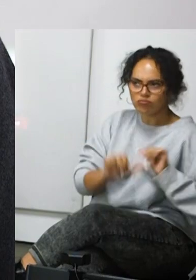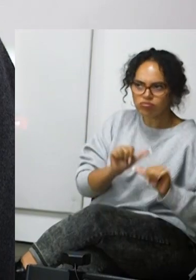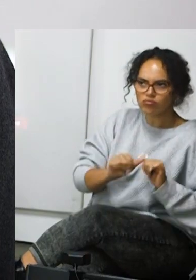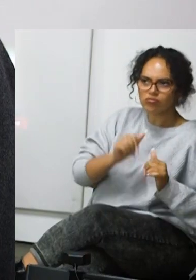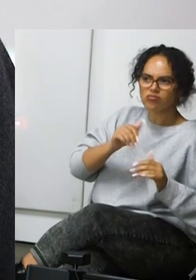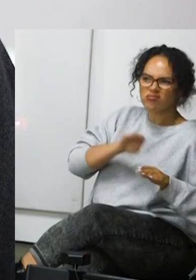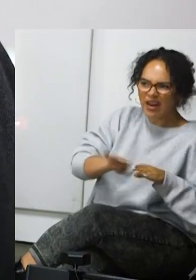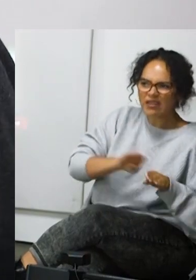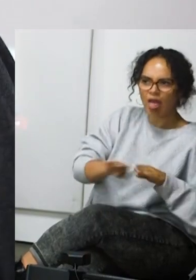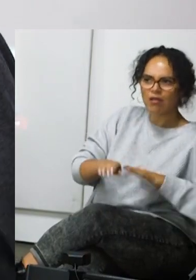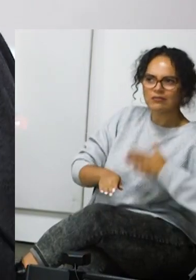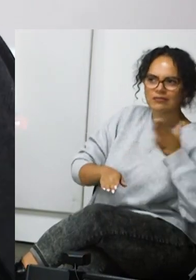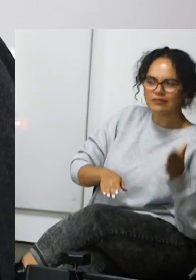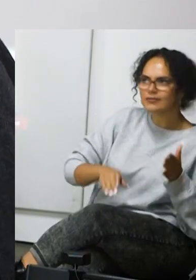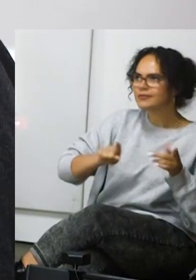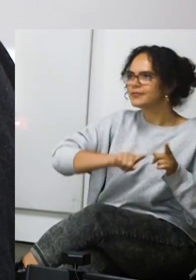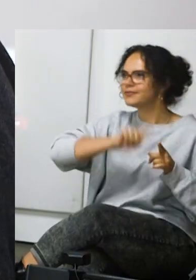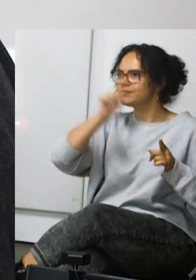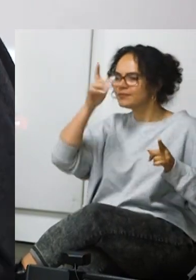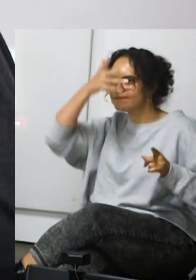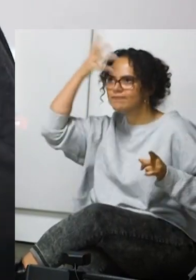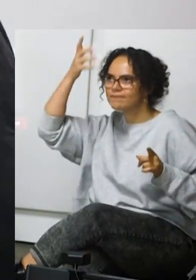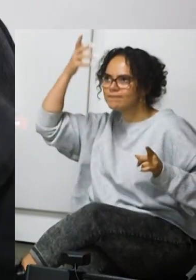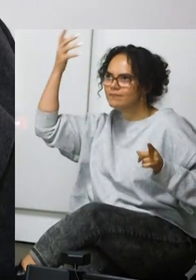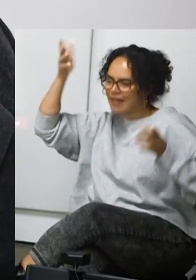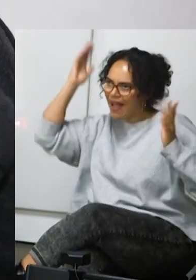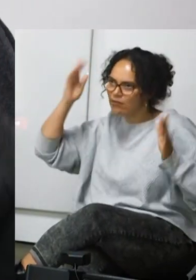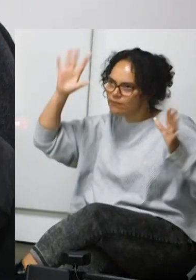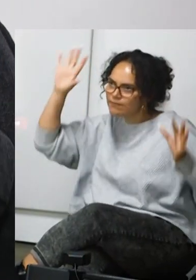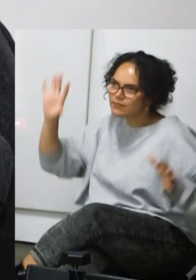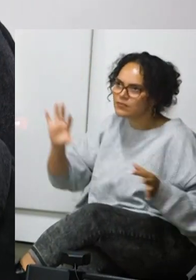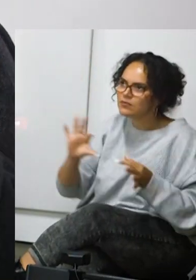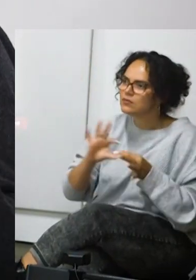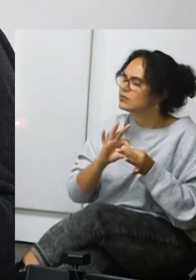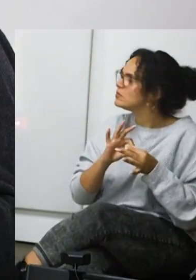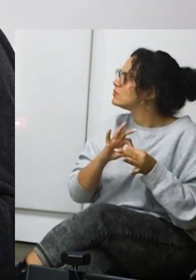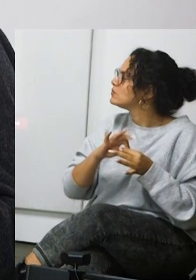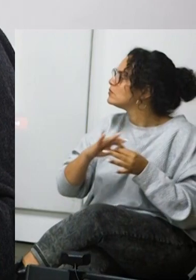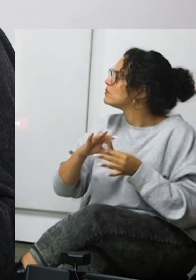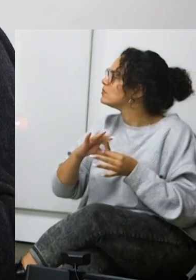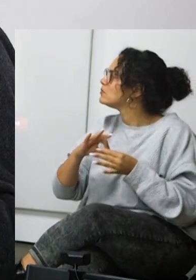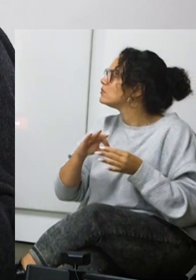And the kind of the scale of